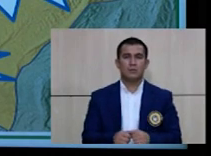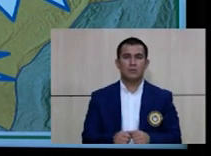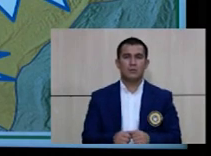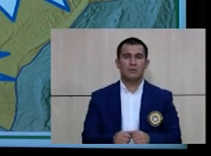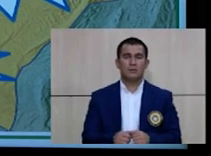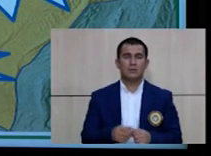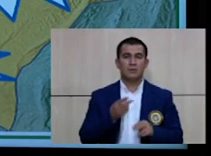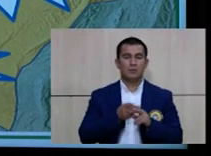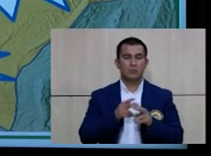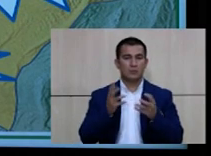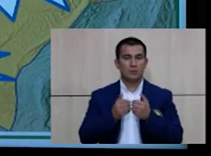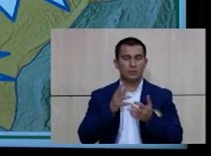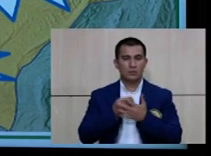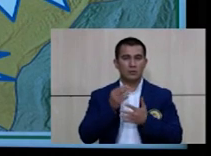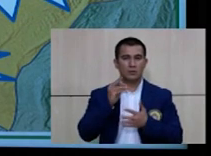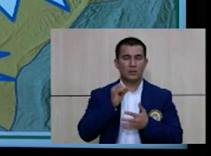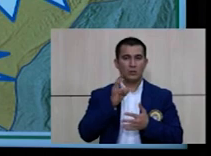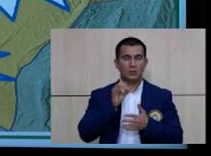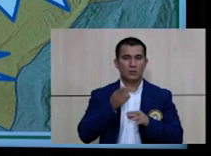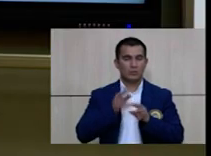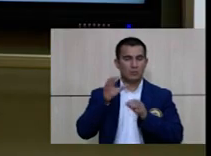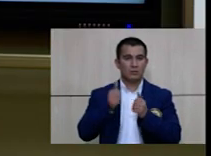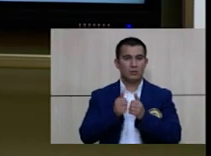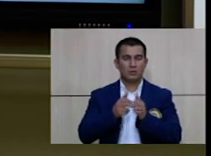Hisor tog' tizmasining janubiy yonbag'irlarida